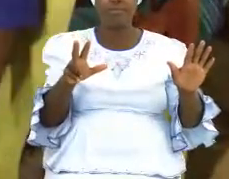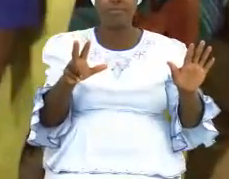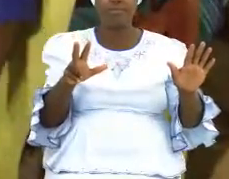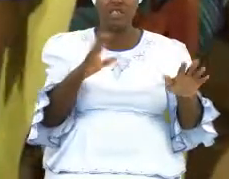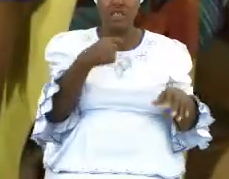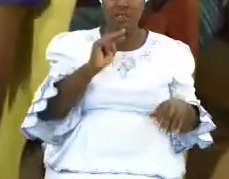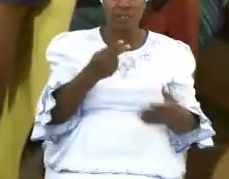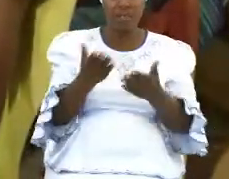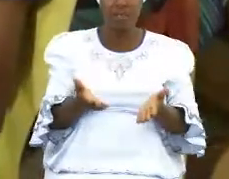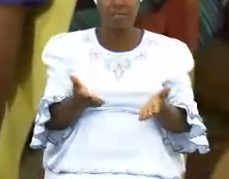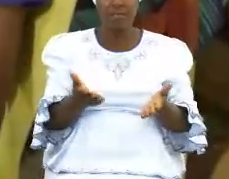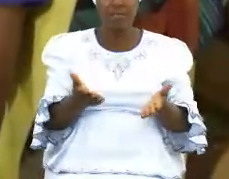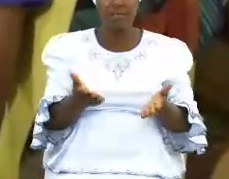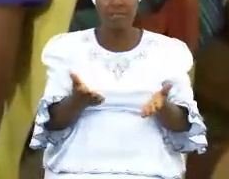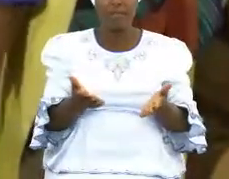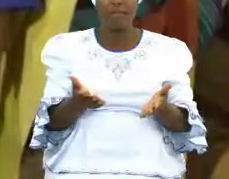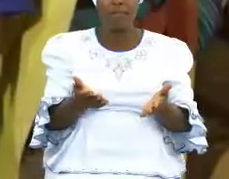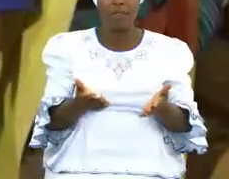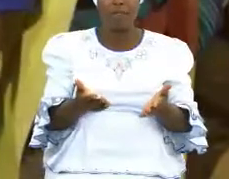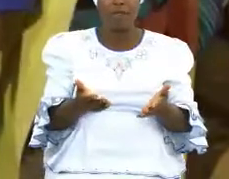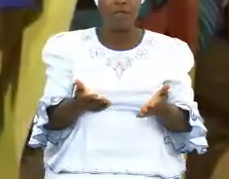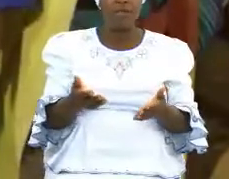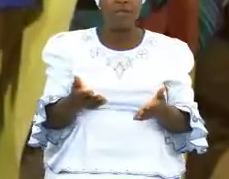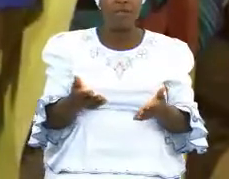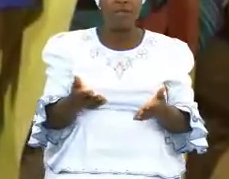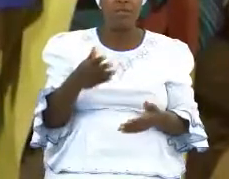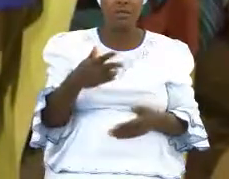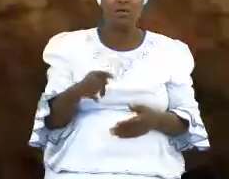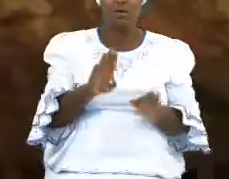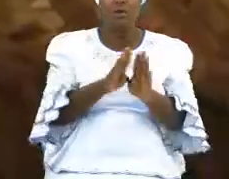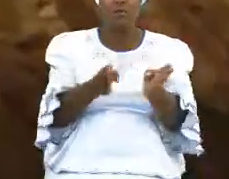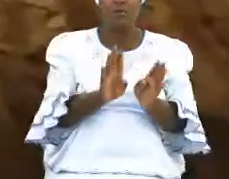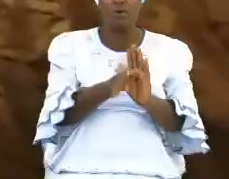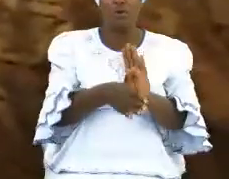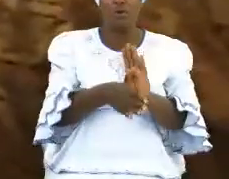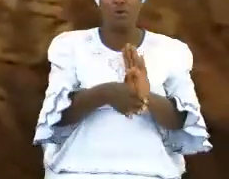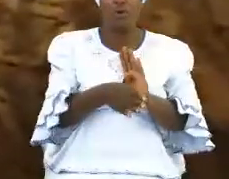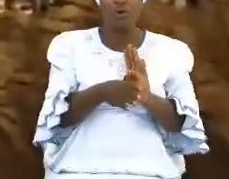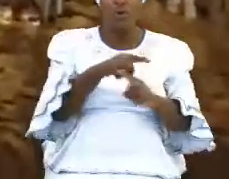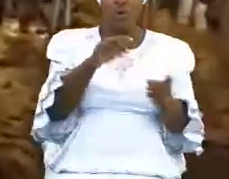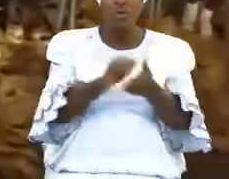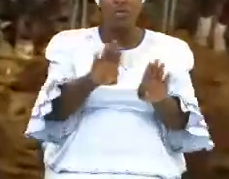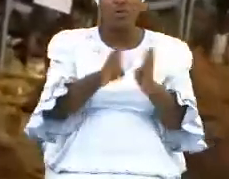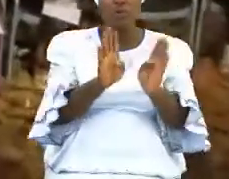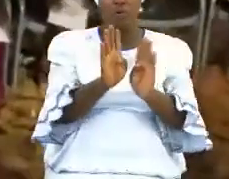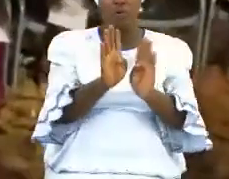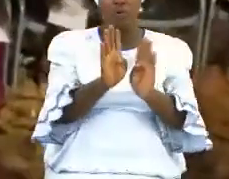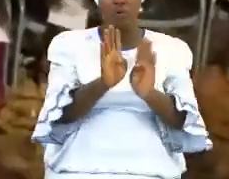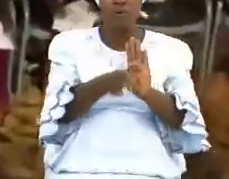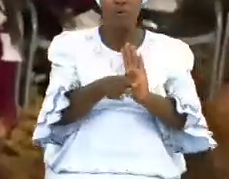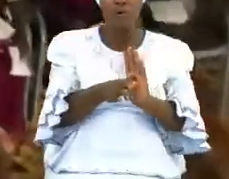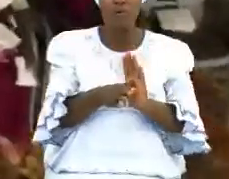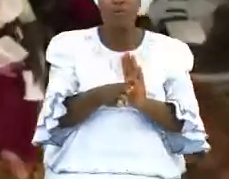there, the open door, where that open door